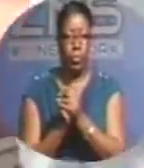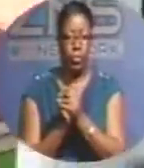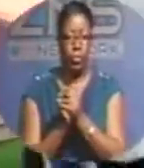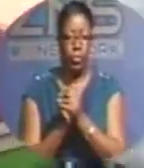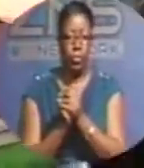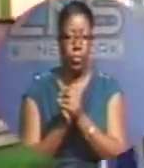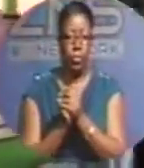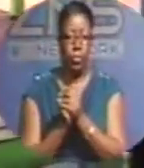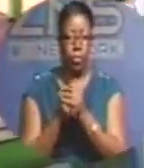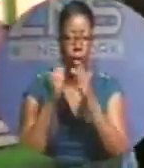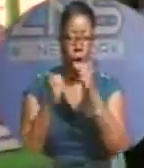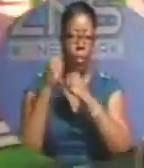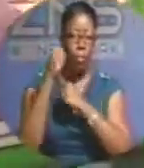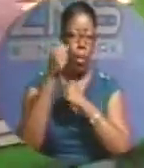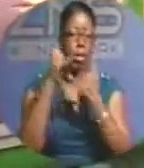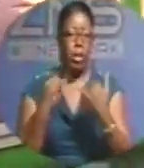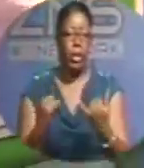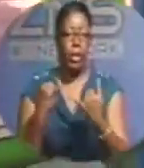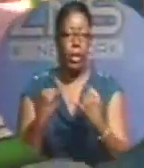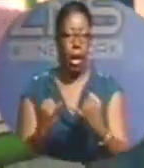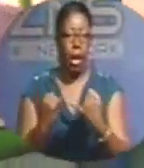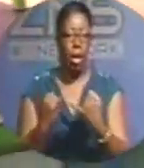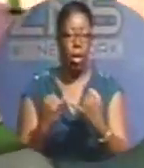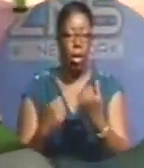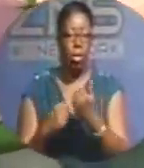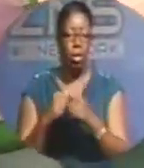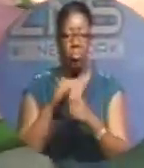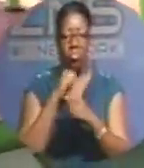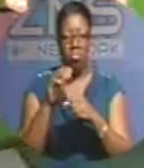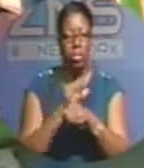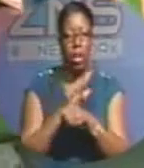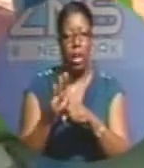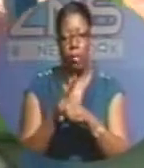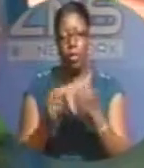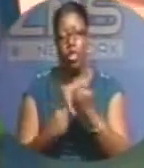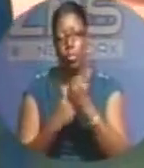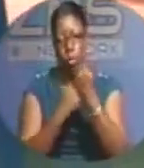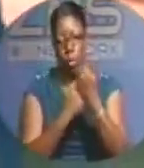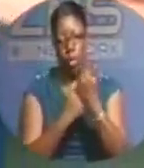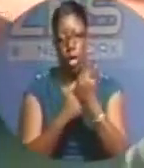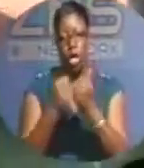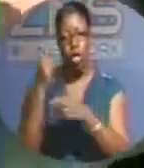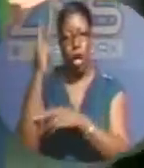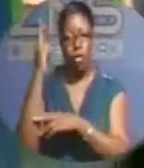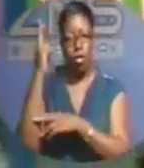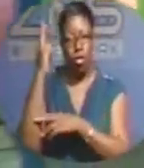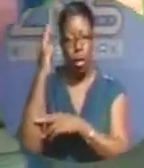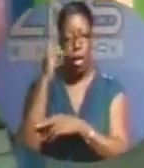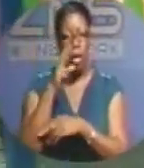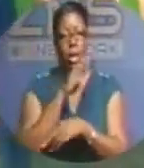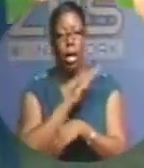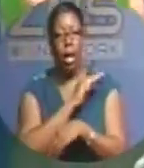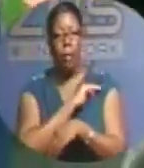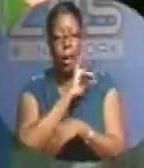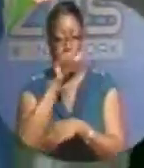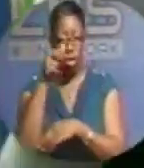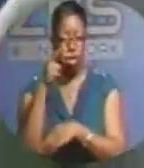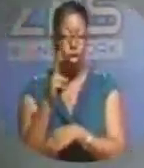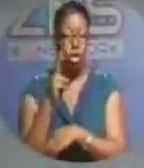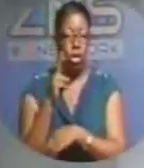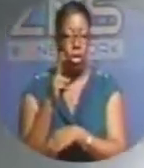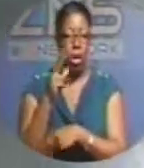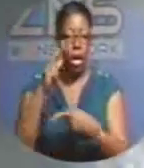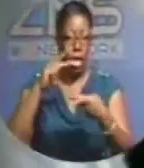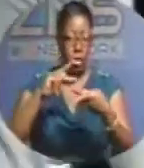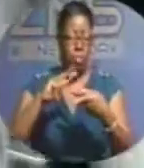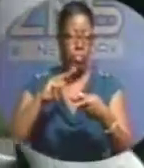On to some boxing news. Now, despite the lack of support for boxing, well-known boxer Ray Miners Jr. is optimistic that the sport is on the right track. He and his partners